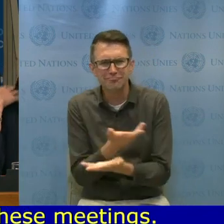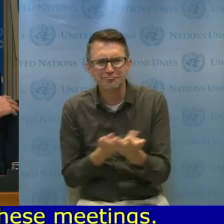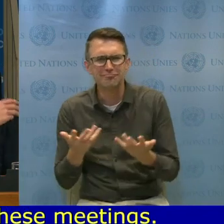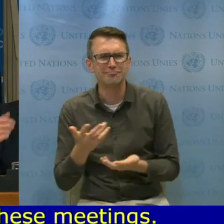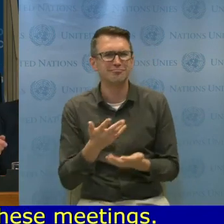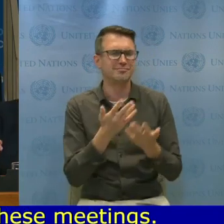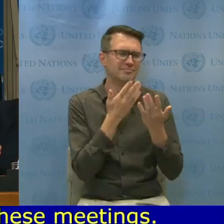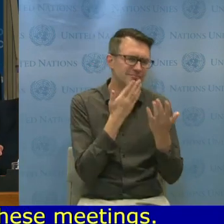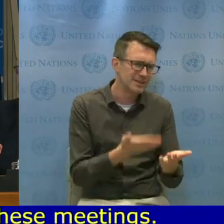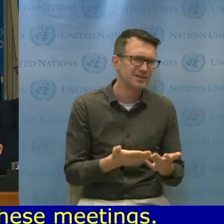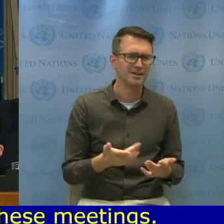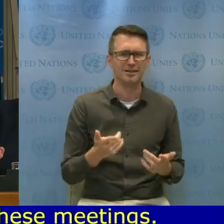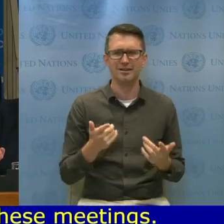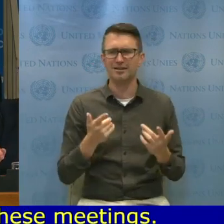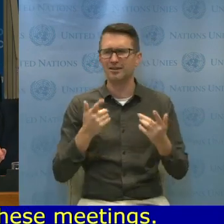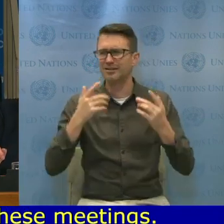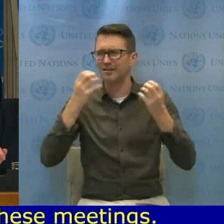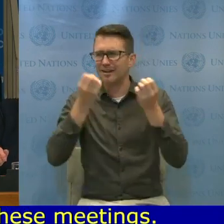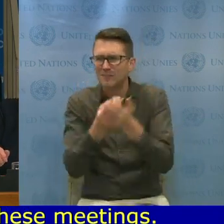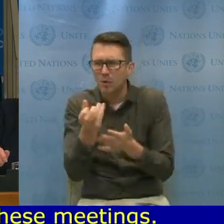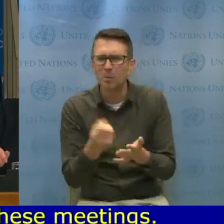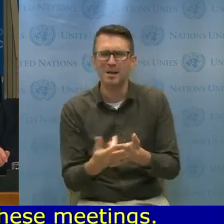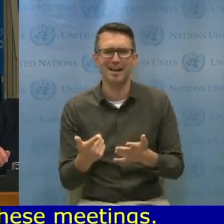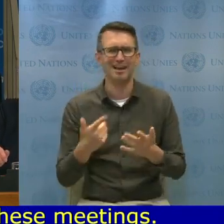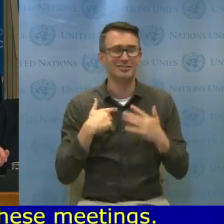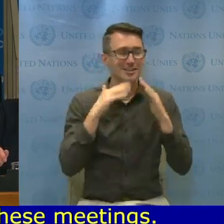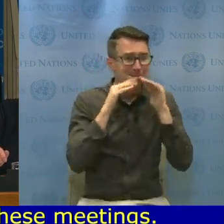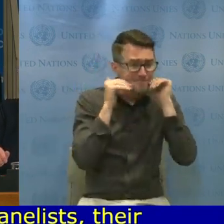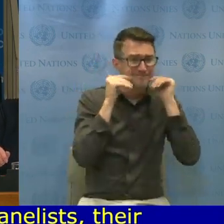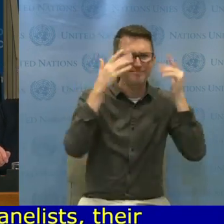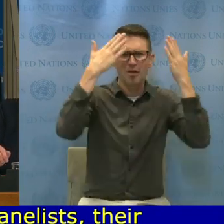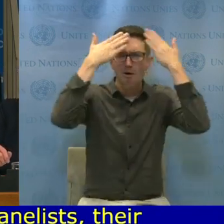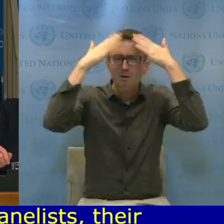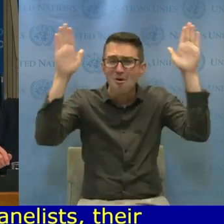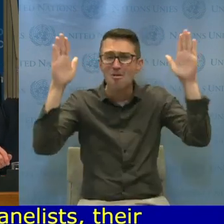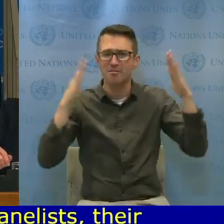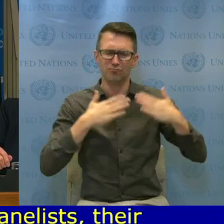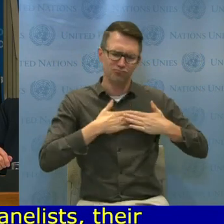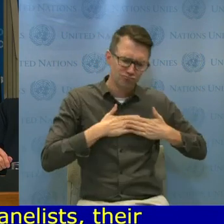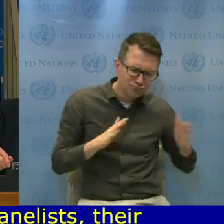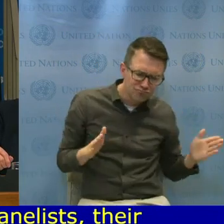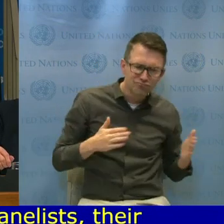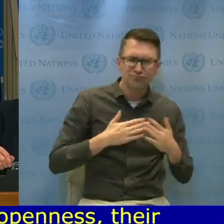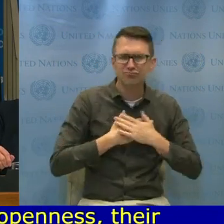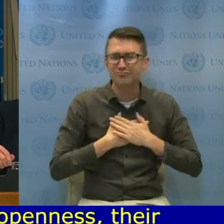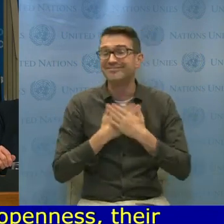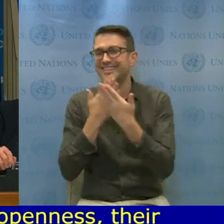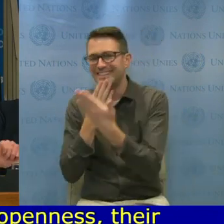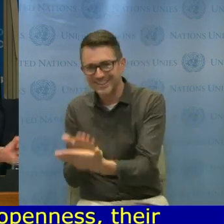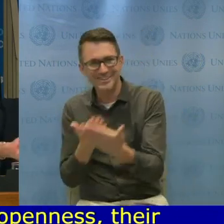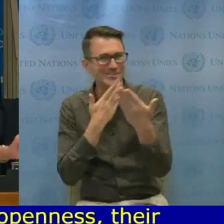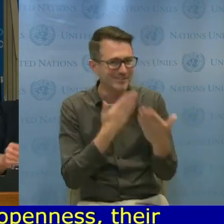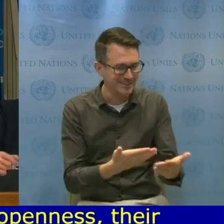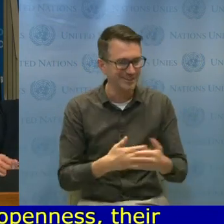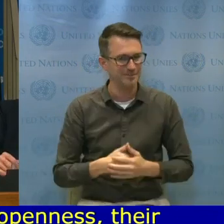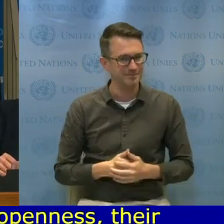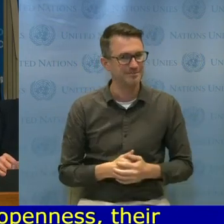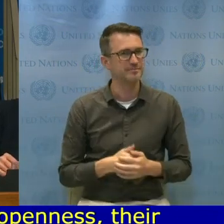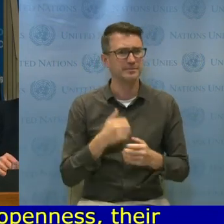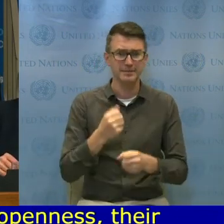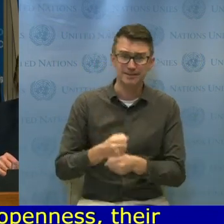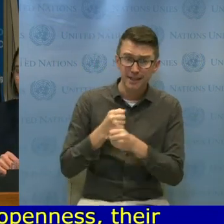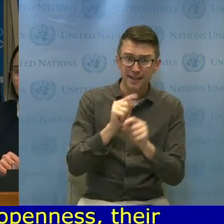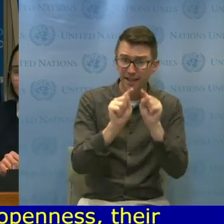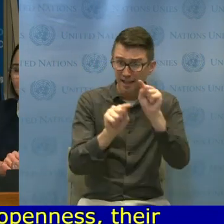to share their knowledge. And I would like to thank the delegates to be here. It's after 6 o'clock.